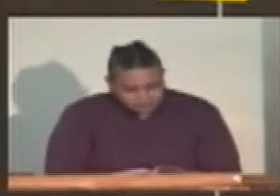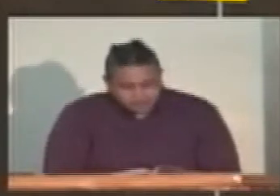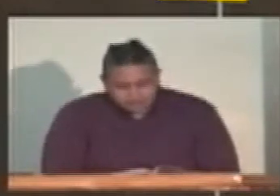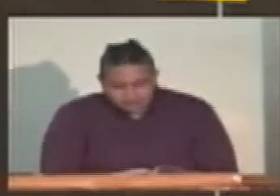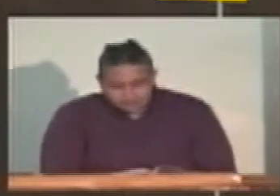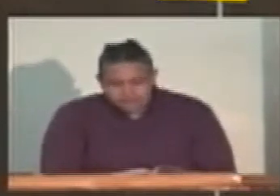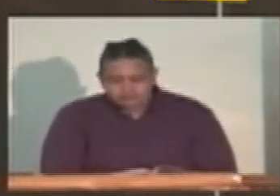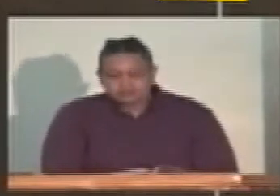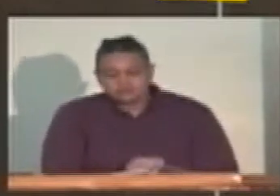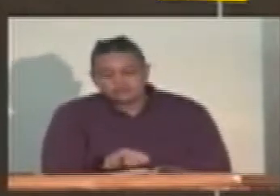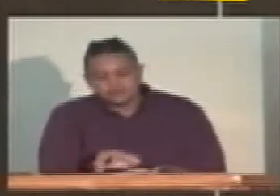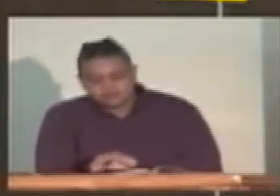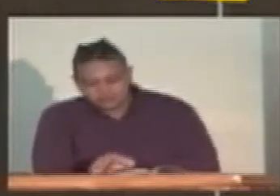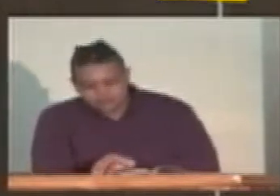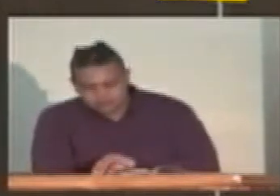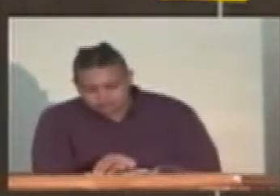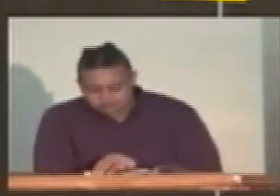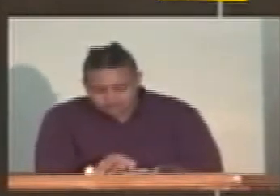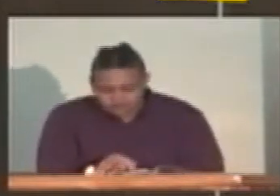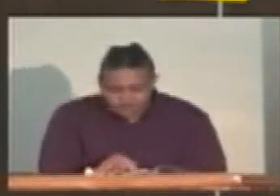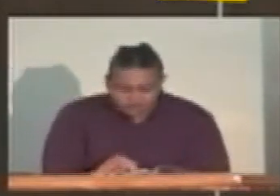Mr. Speaker,